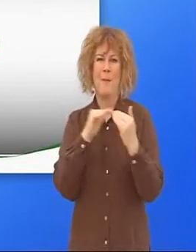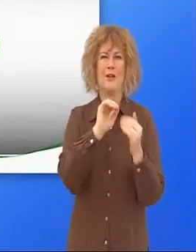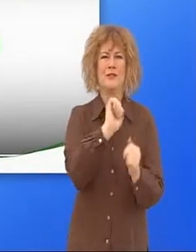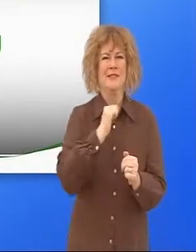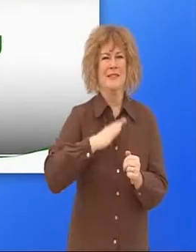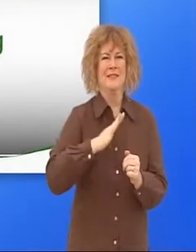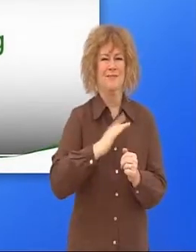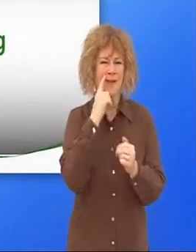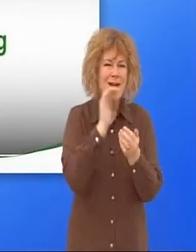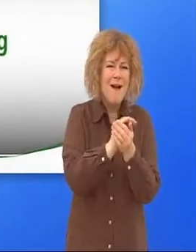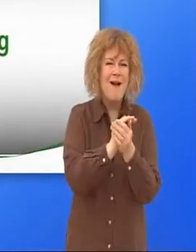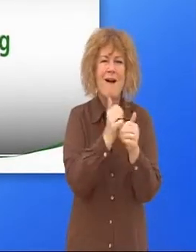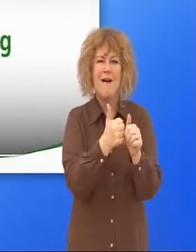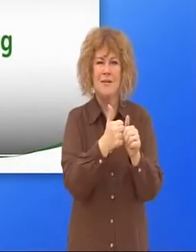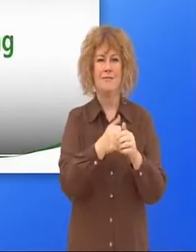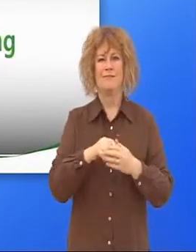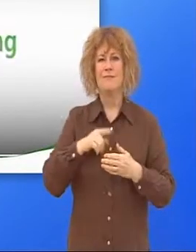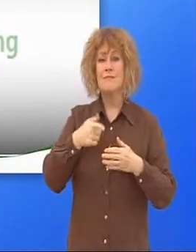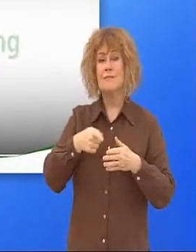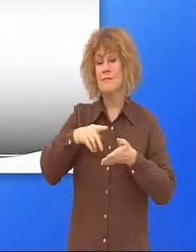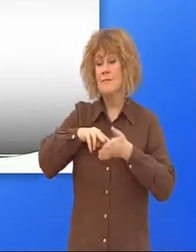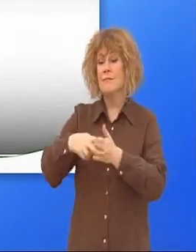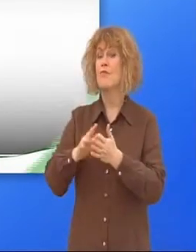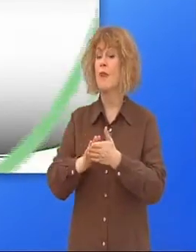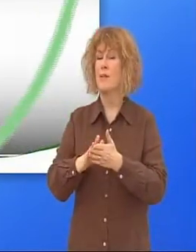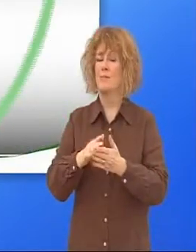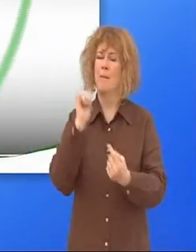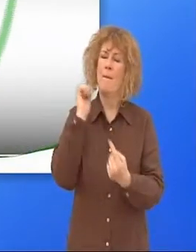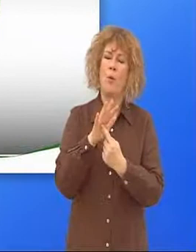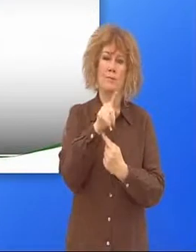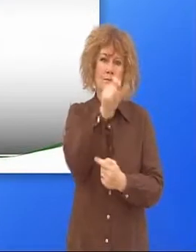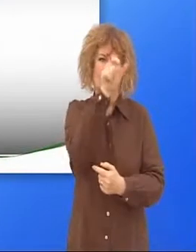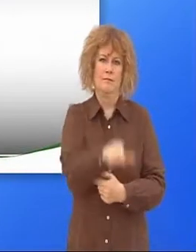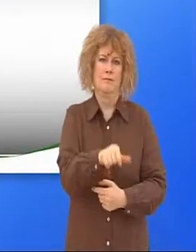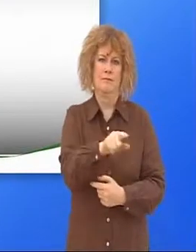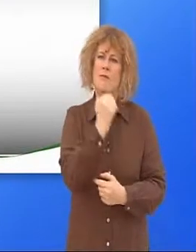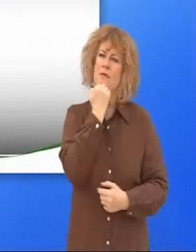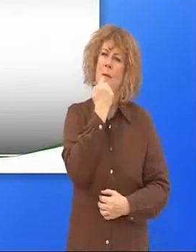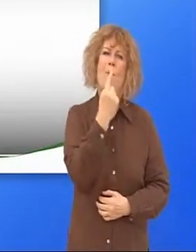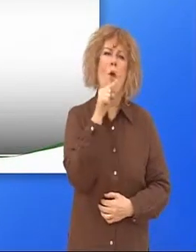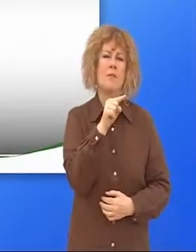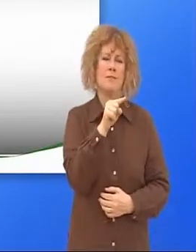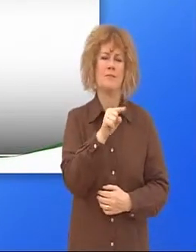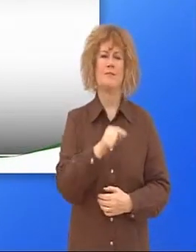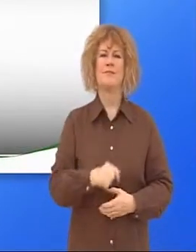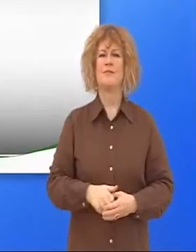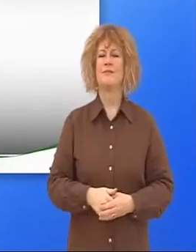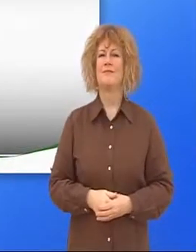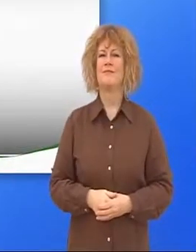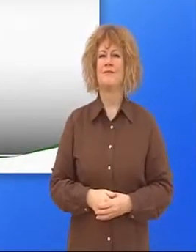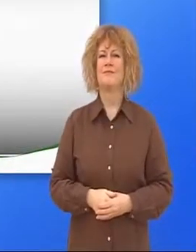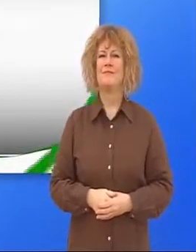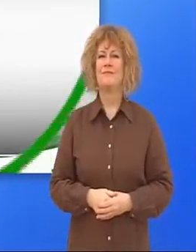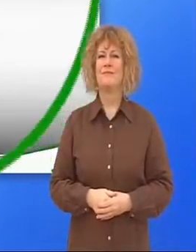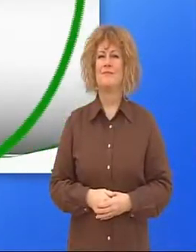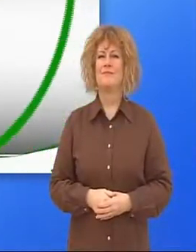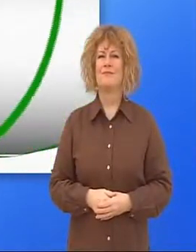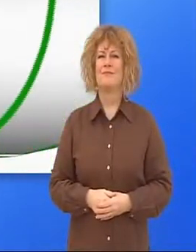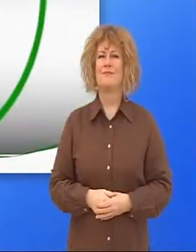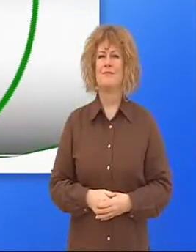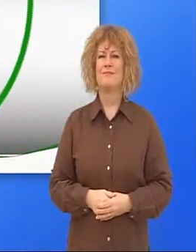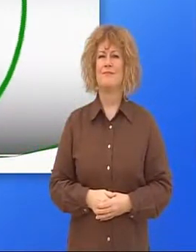you need to meet your social care and support needs. It should put you at the centre and talk about how you would like to be supported and